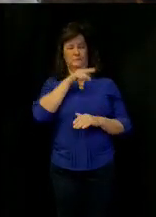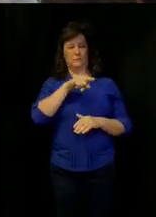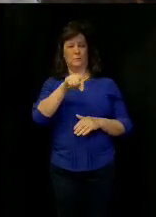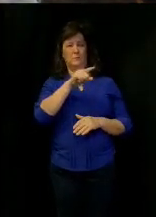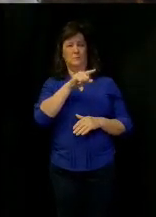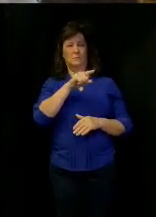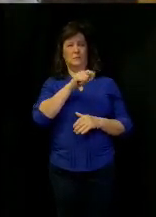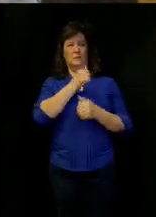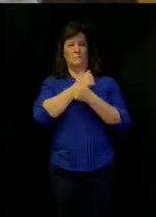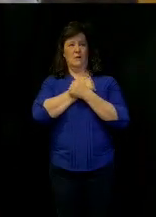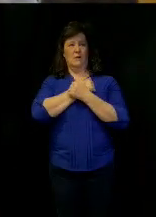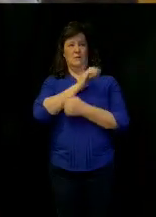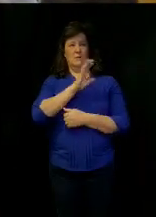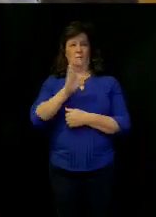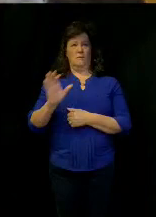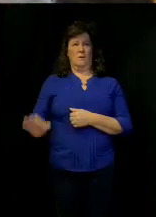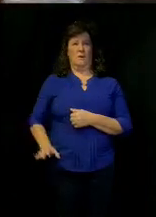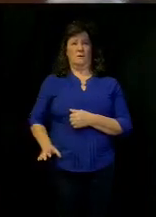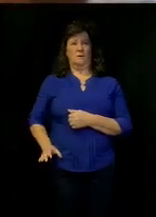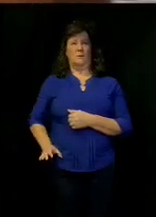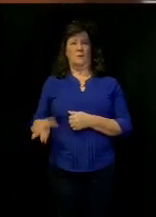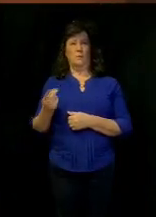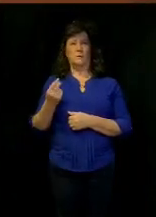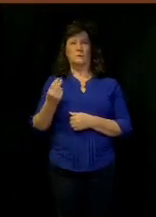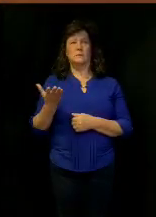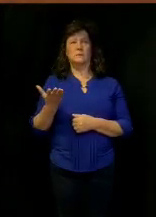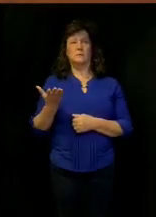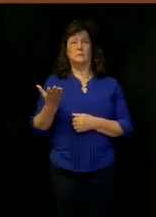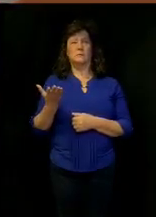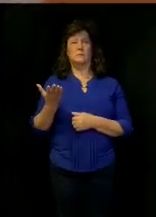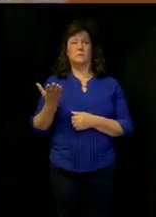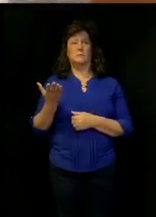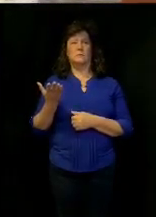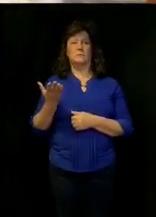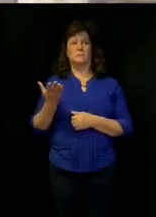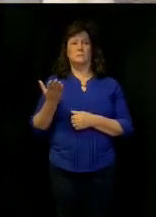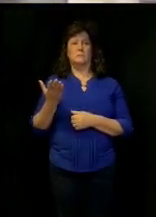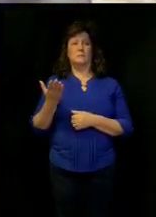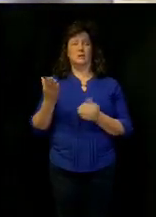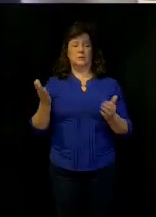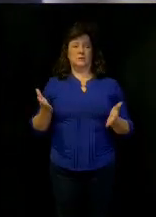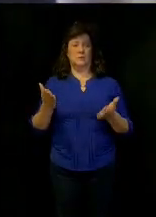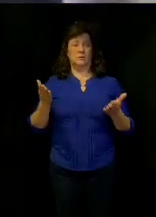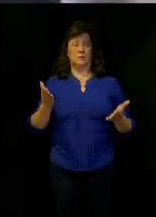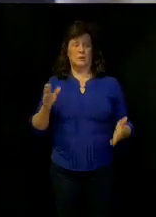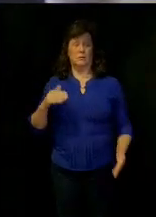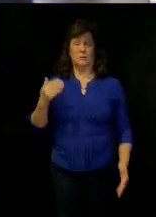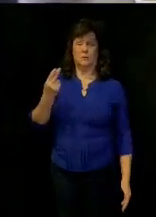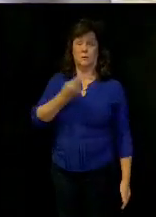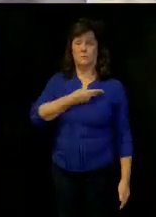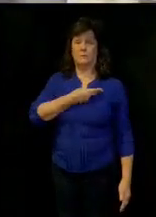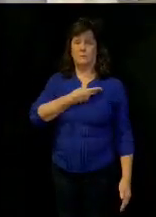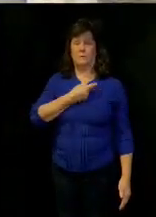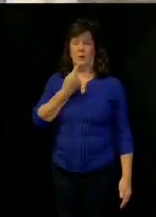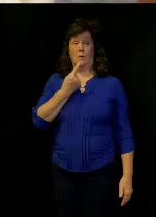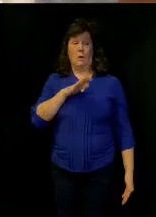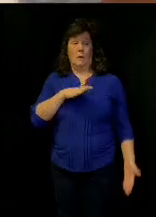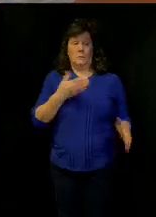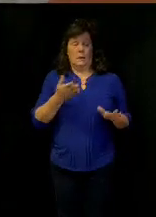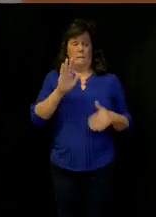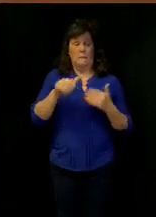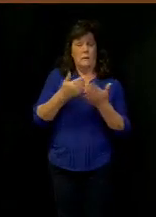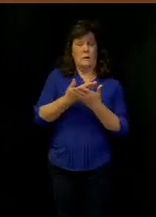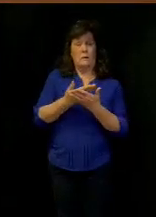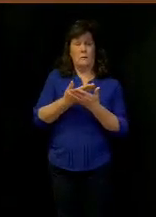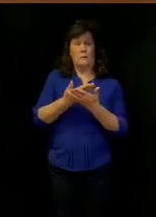For the love of Christ, what's it do? It compels us. Because we just judged us. That if one died for all,